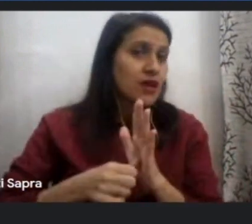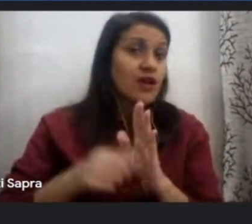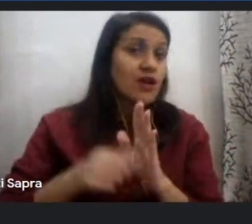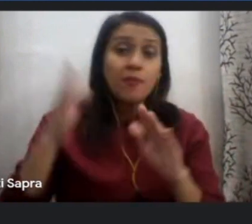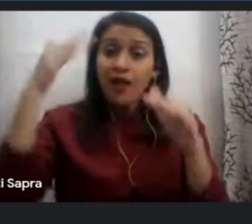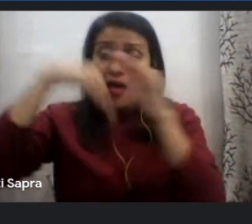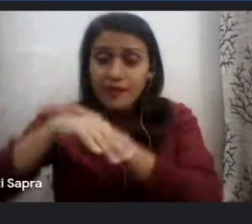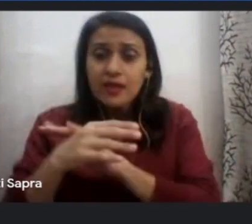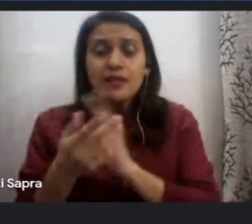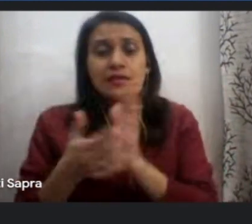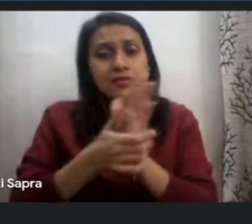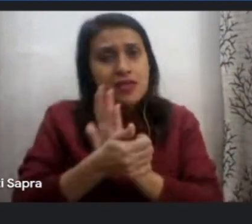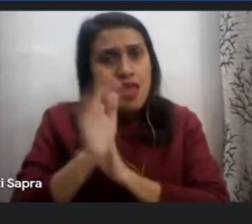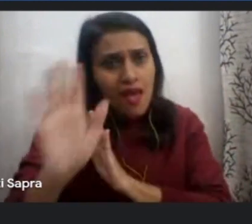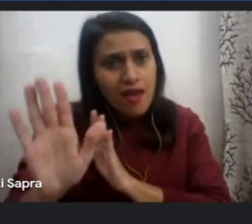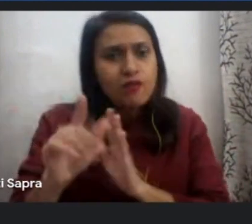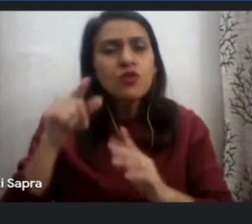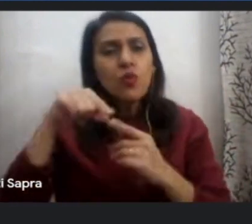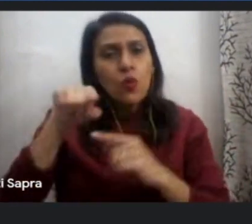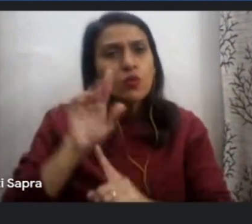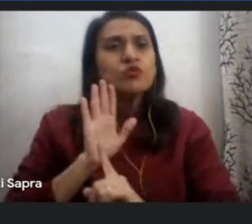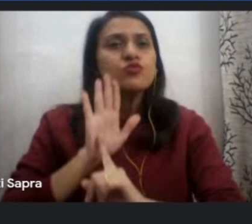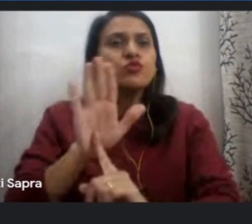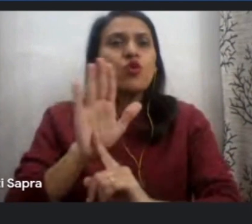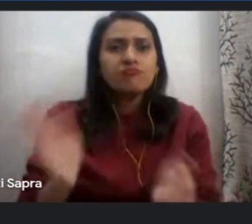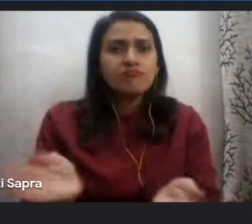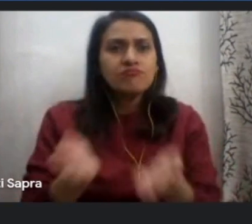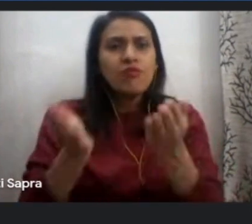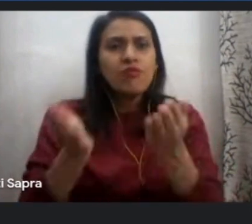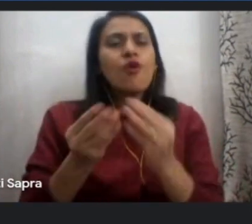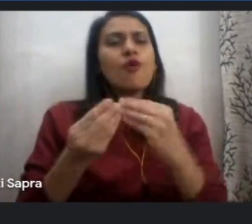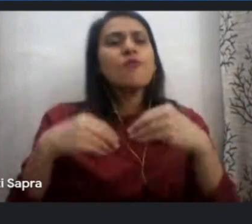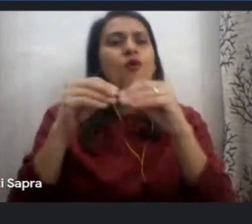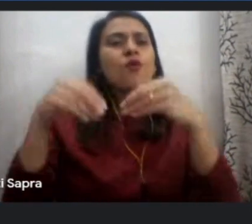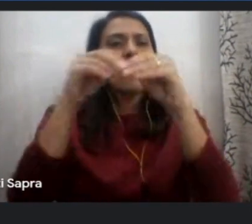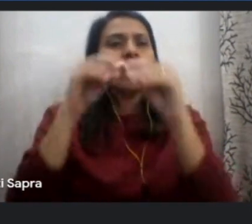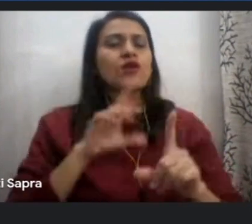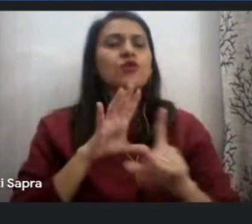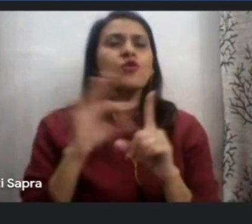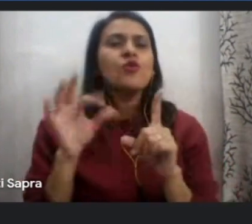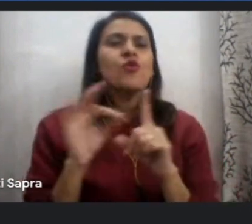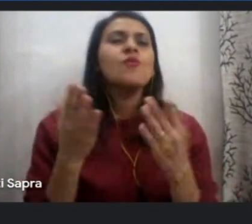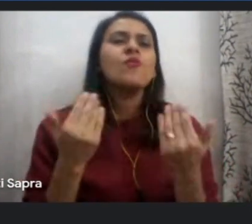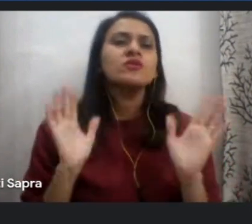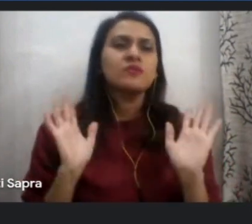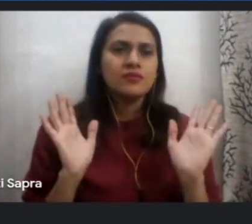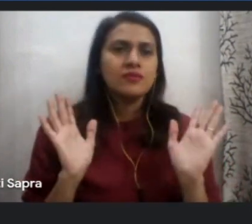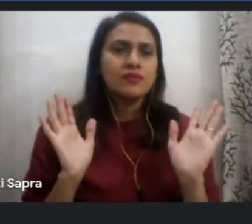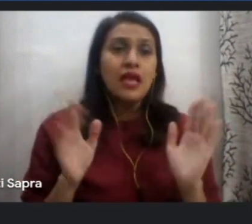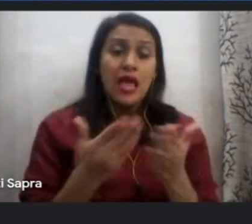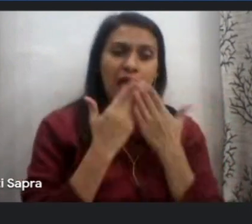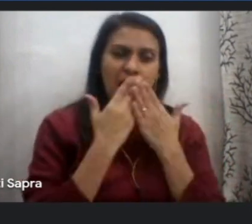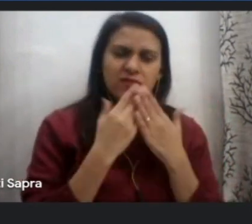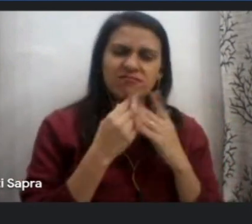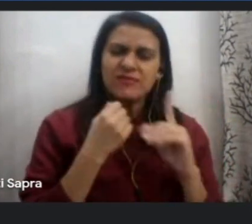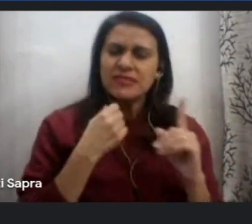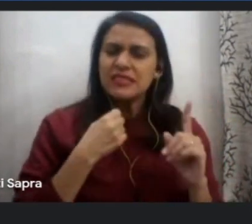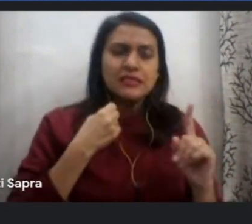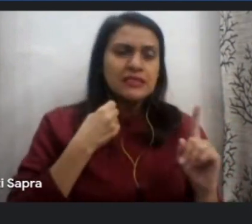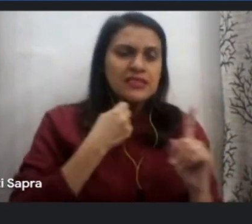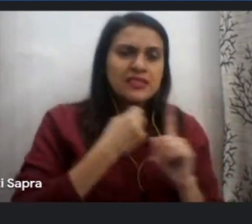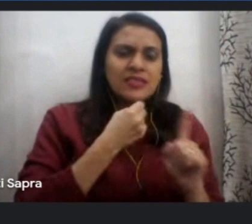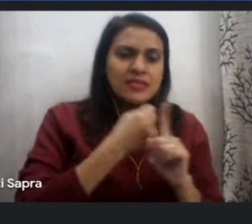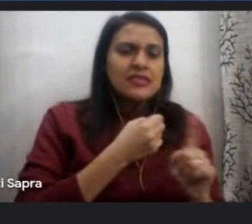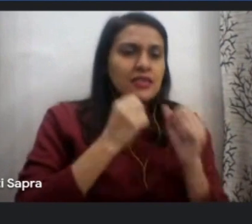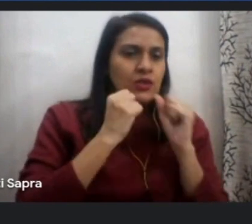captured and fostered. And we can see how there's so much more to learning disability than just the academic struggles, right?